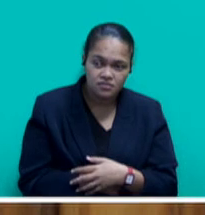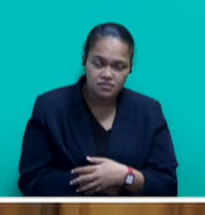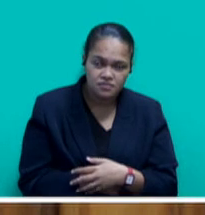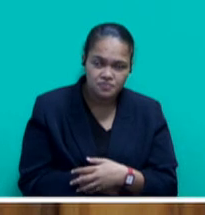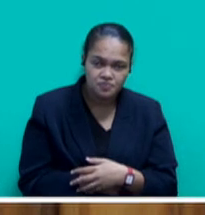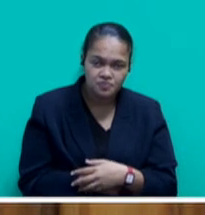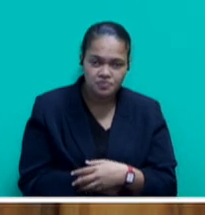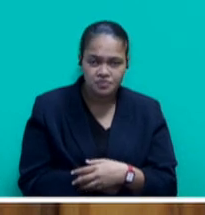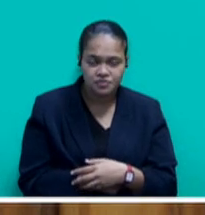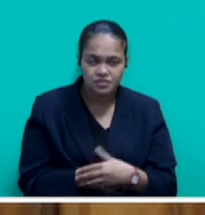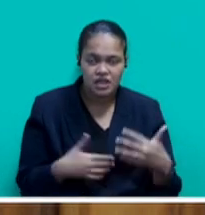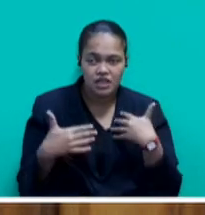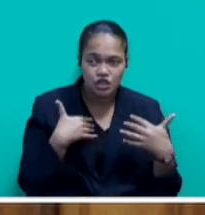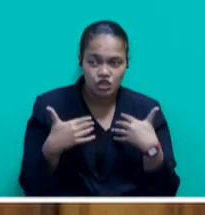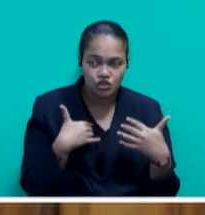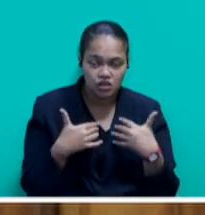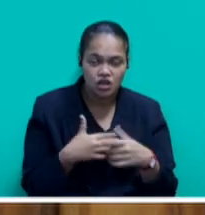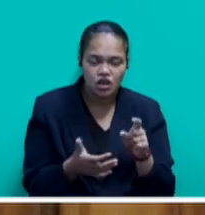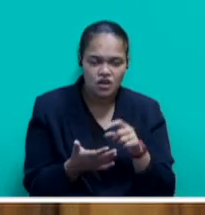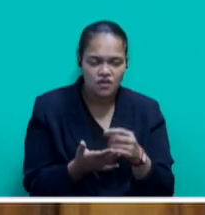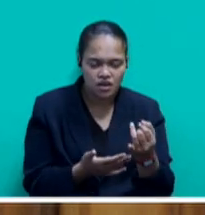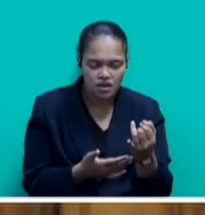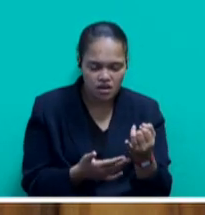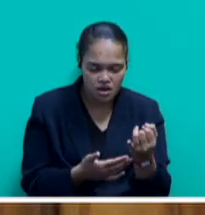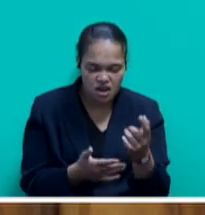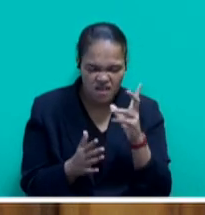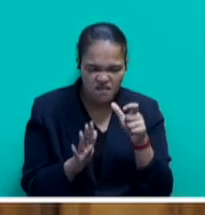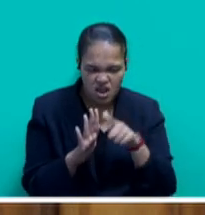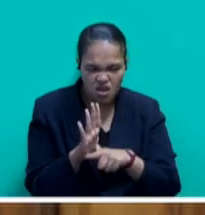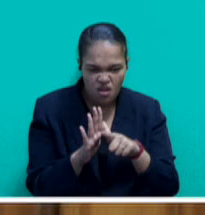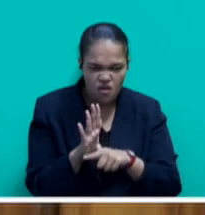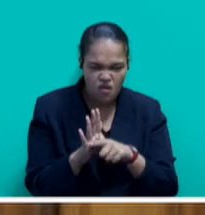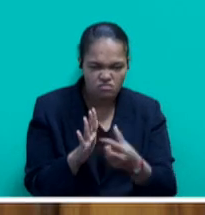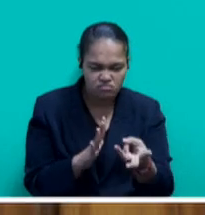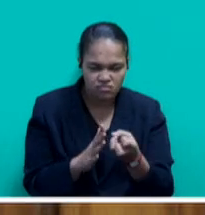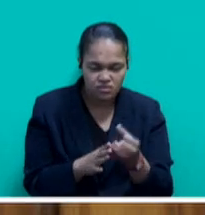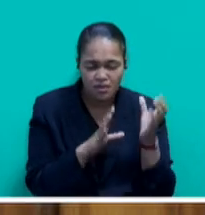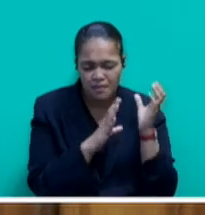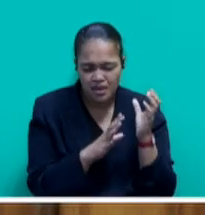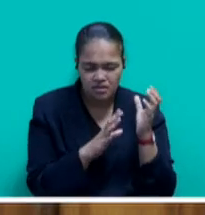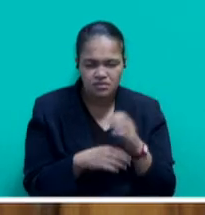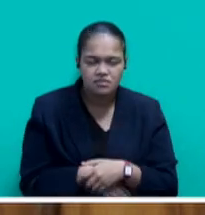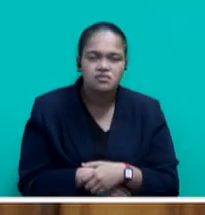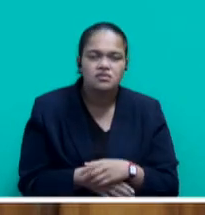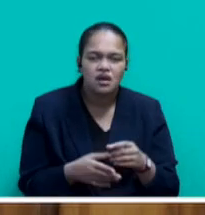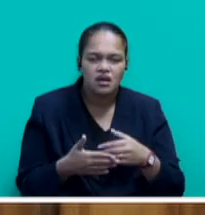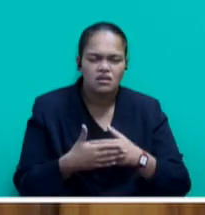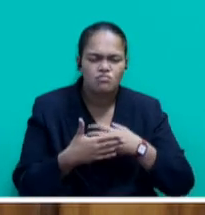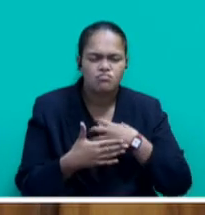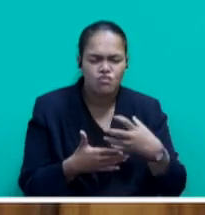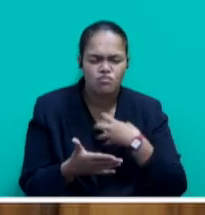tertiary education available to low-income families without burdening our students with greater debt. Mr. Speaker,